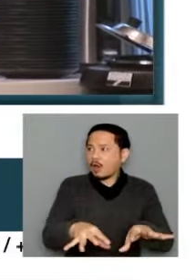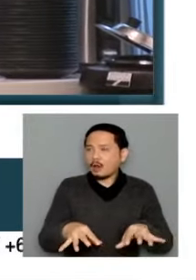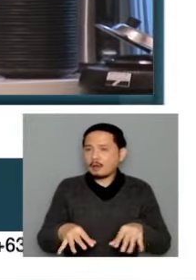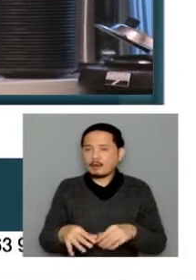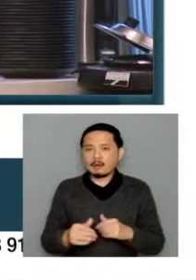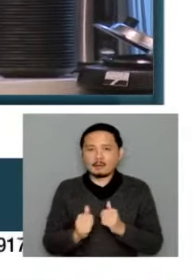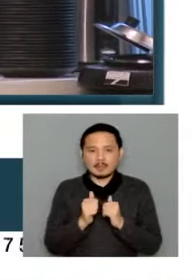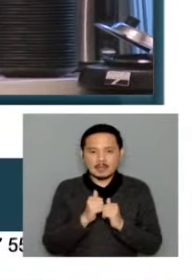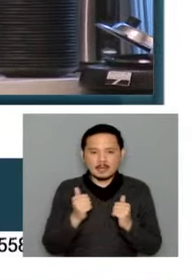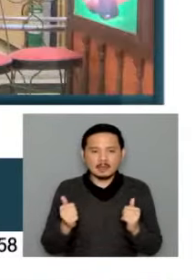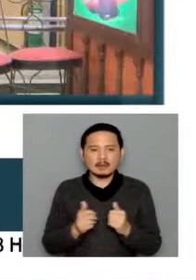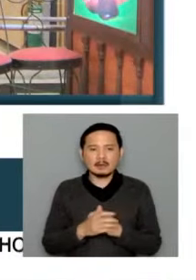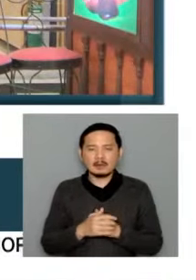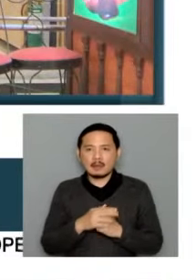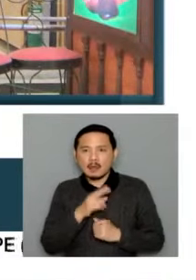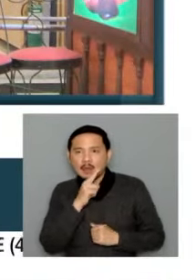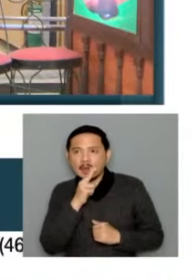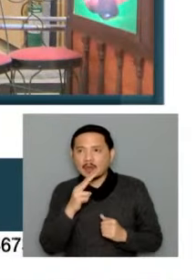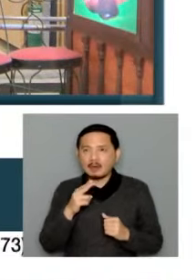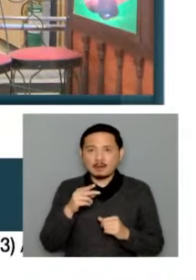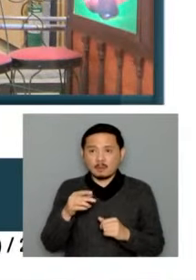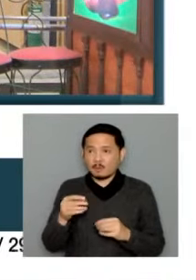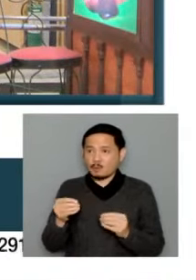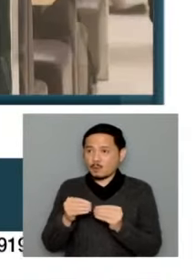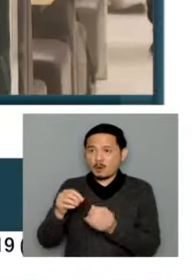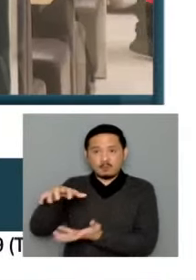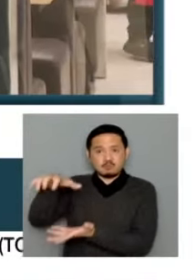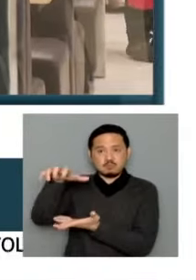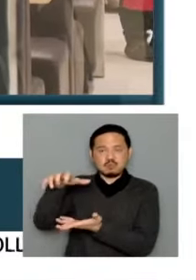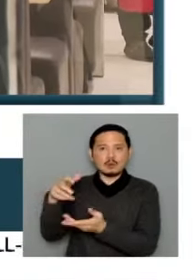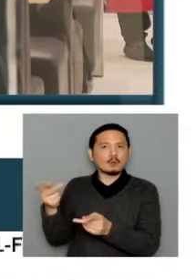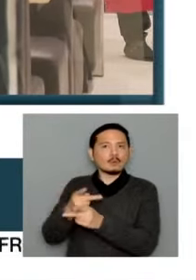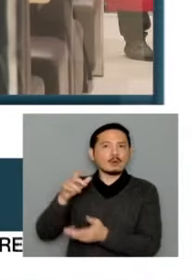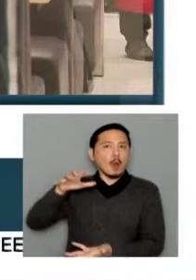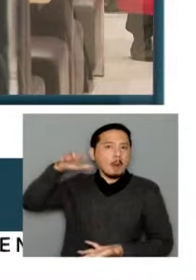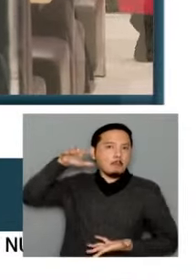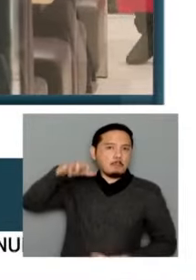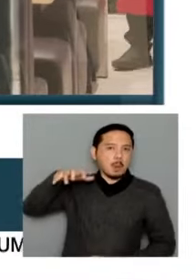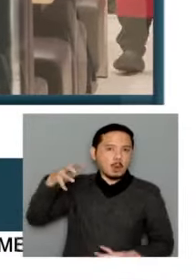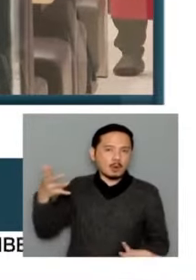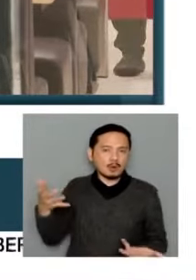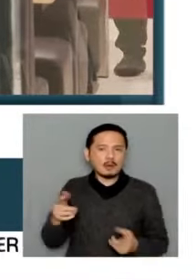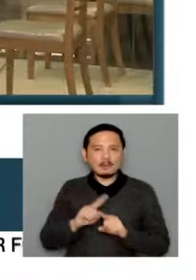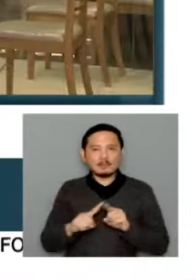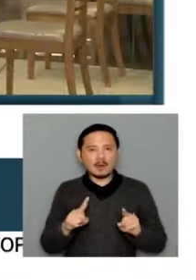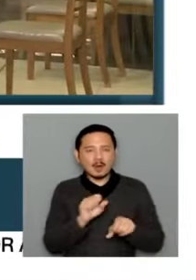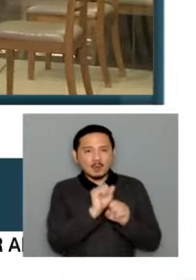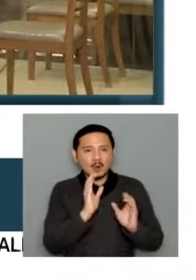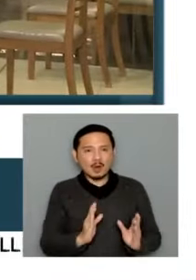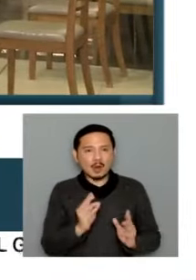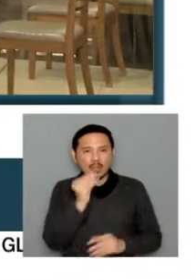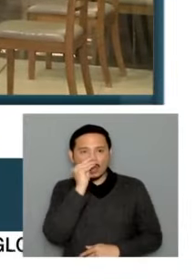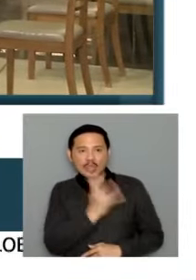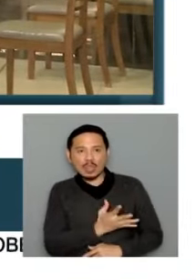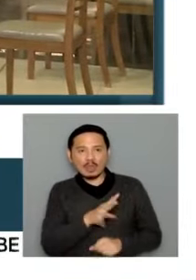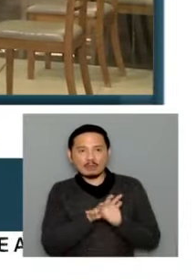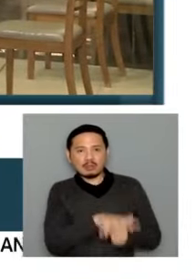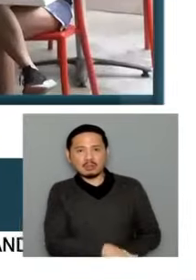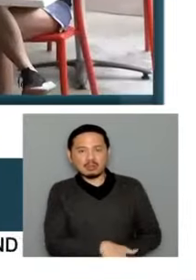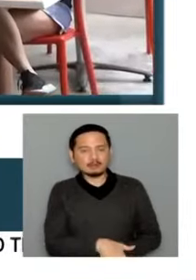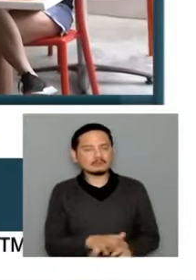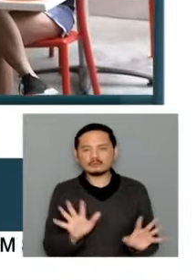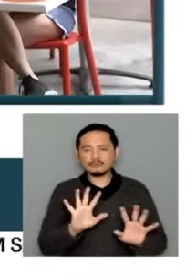through speculation, and the elites become wealthier, but our workers are left behind.